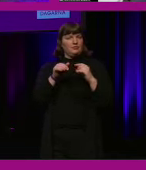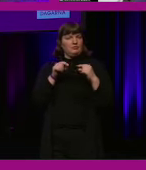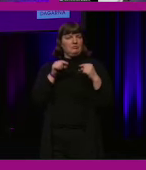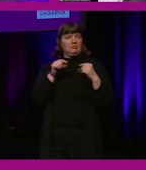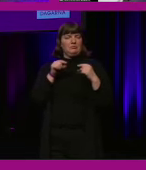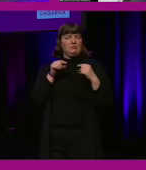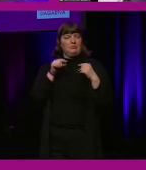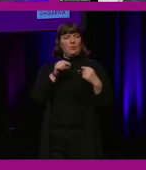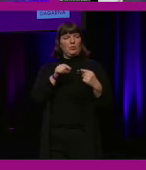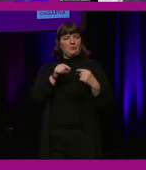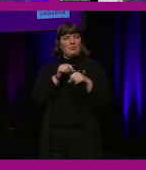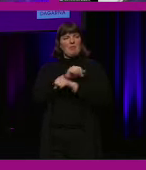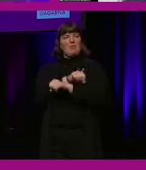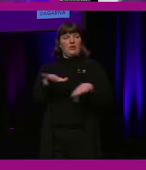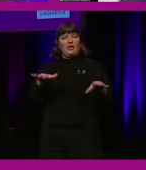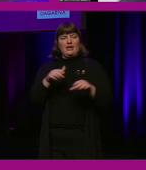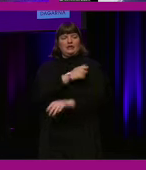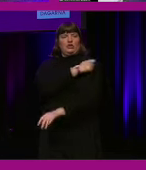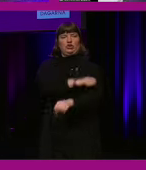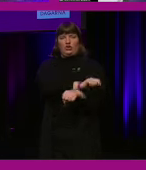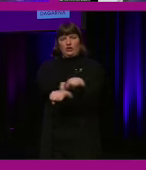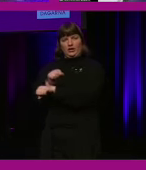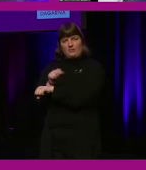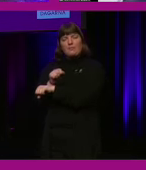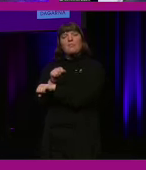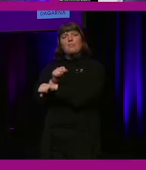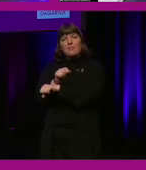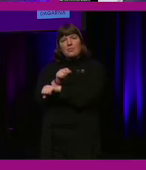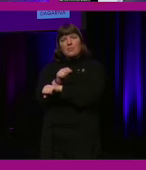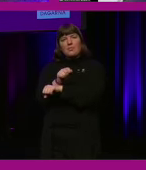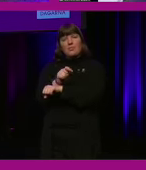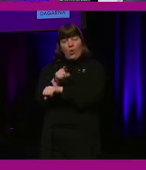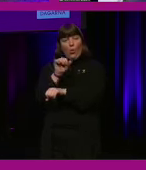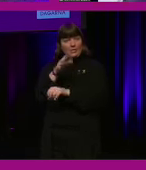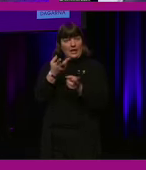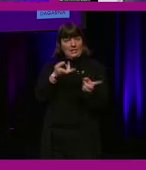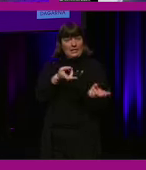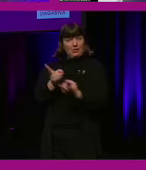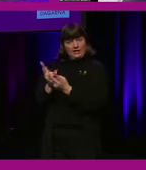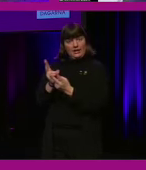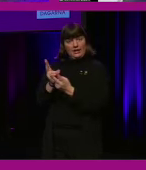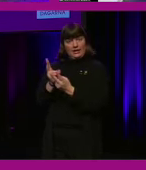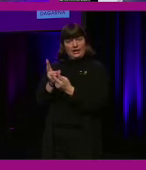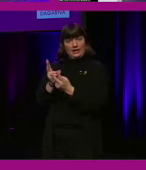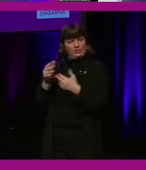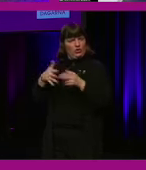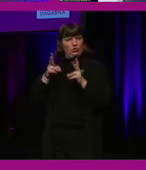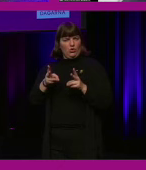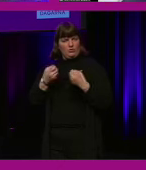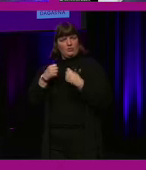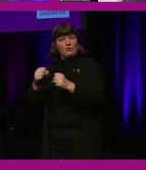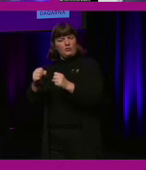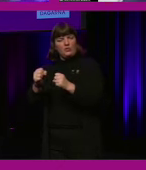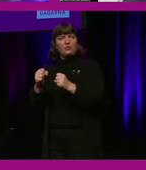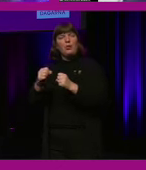majority, the tyranny of the majority. Now, curiously, when a democracy is guilty of misconduct, the abuse is sometimes